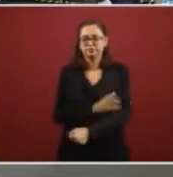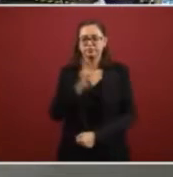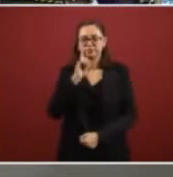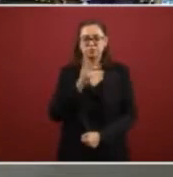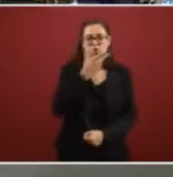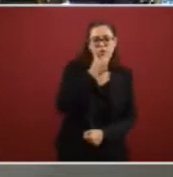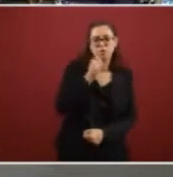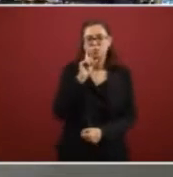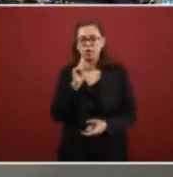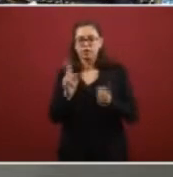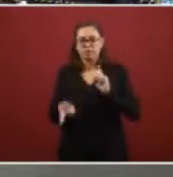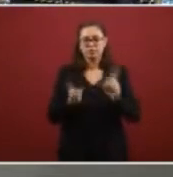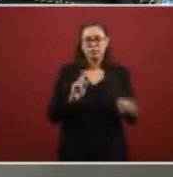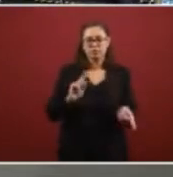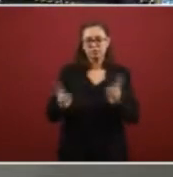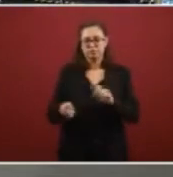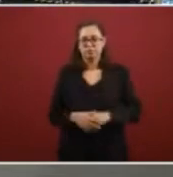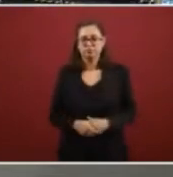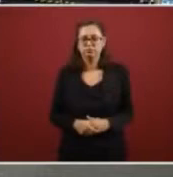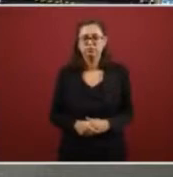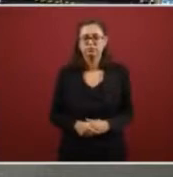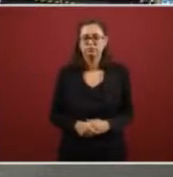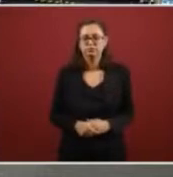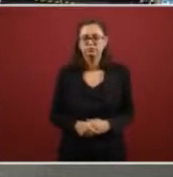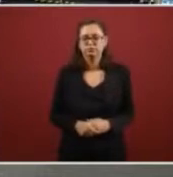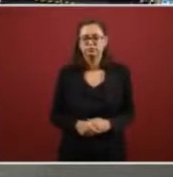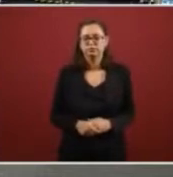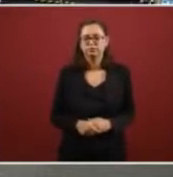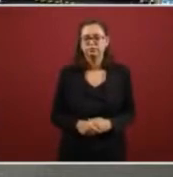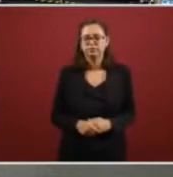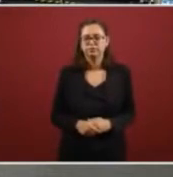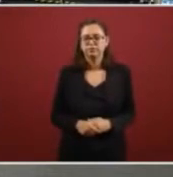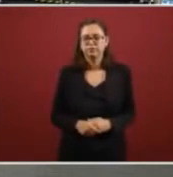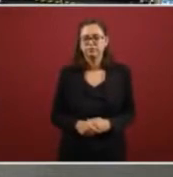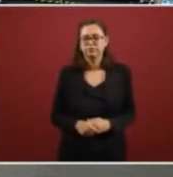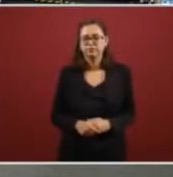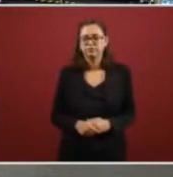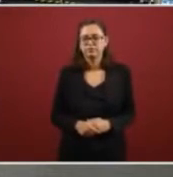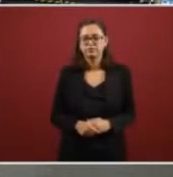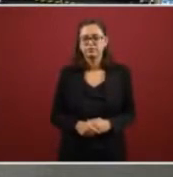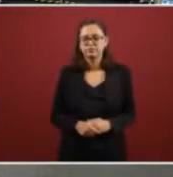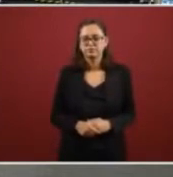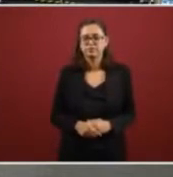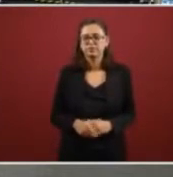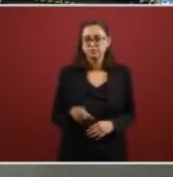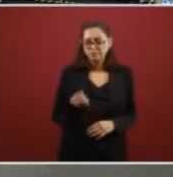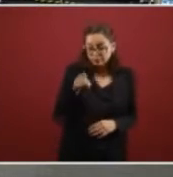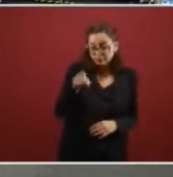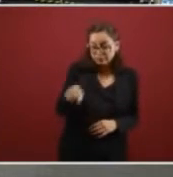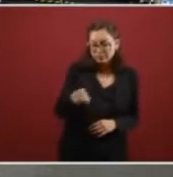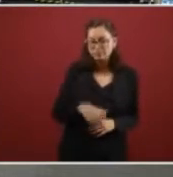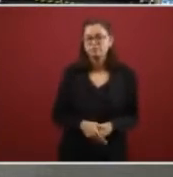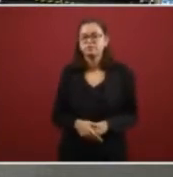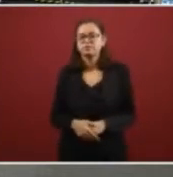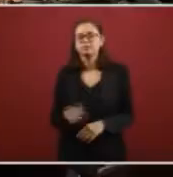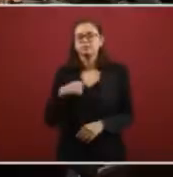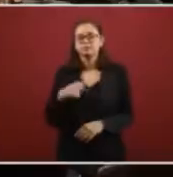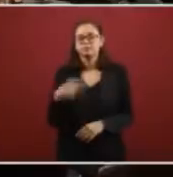So he's going to start with a woman, and then he's going to go man, woman, man, woman. So you go.